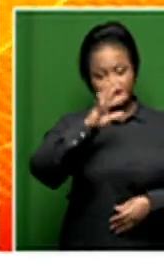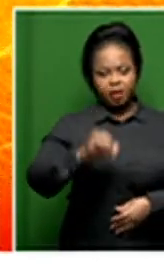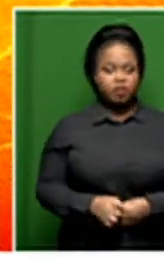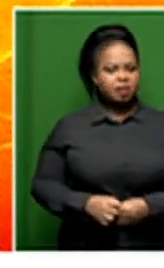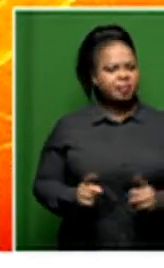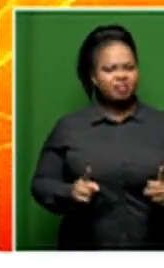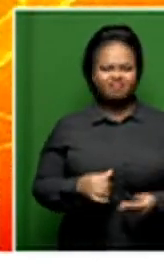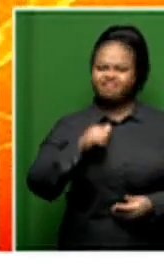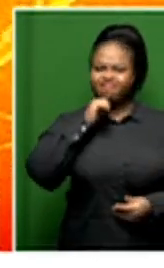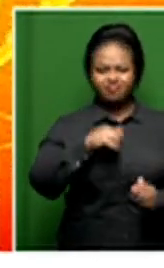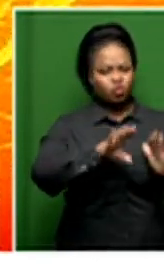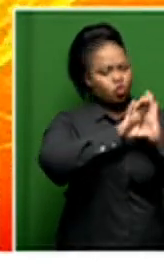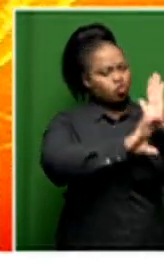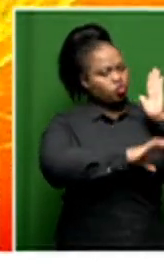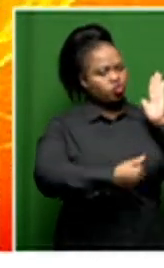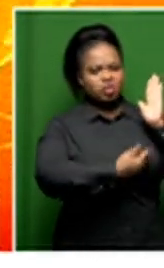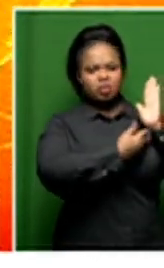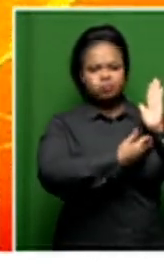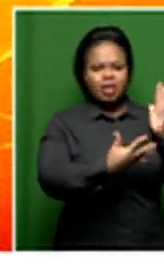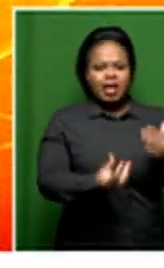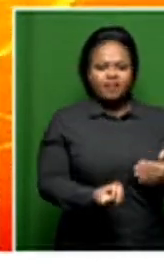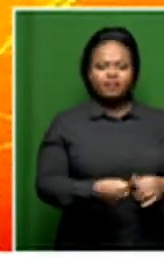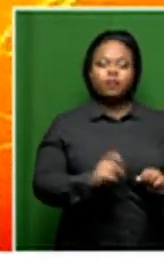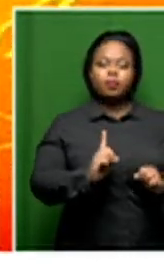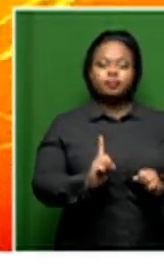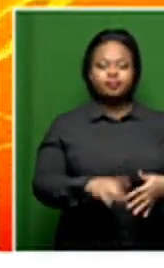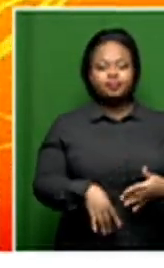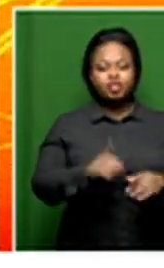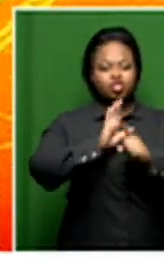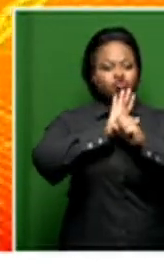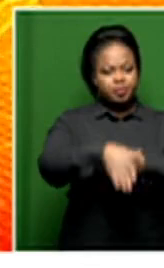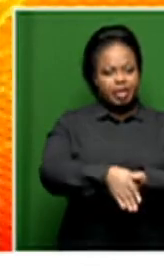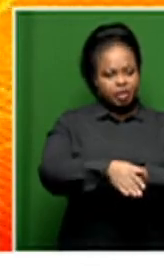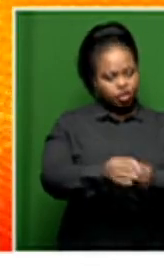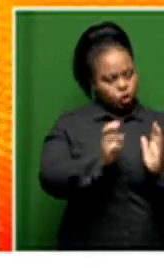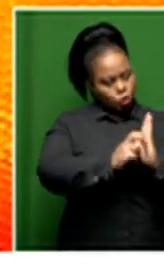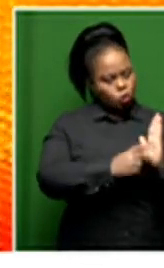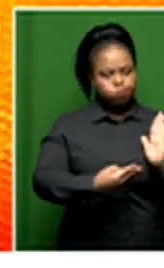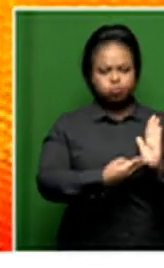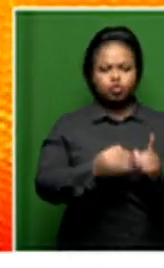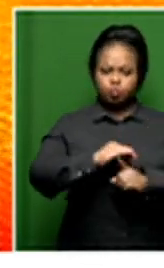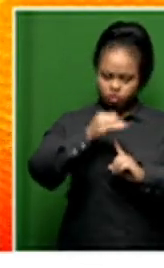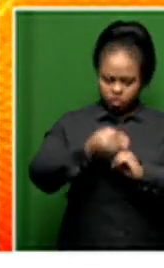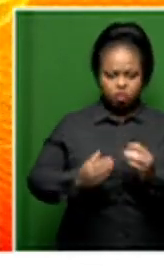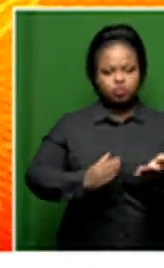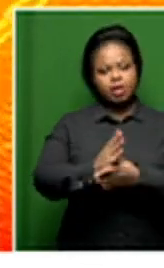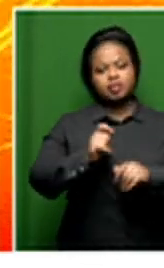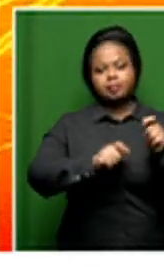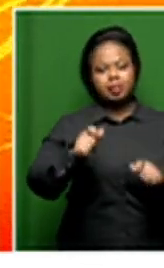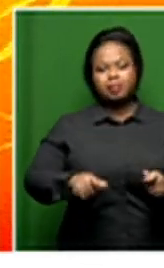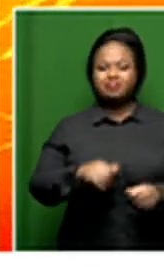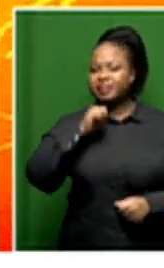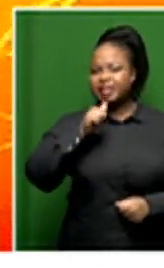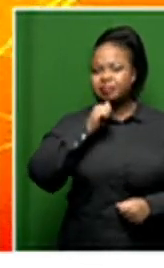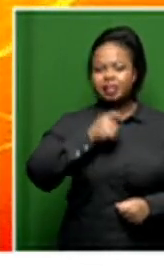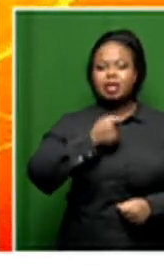Now, this despite our constitution having a guided legal reform on discrimination, protection of the rights of people of different